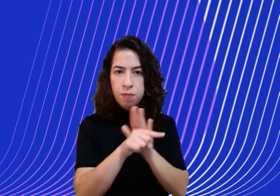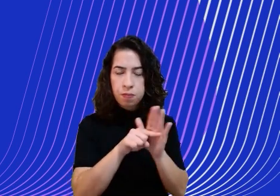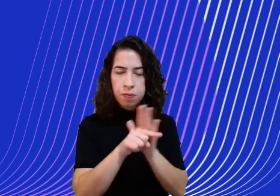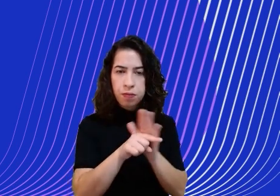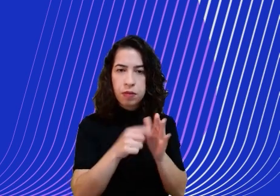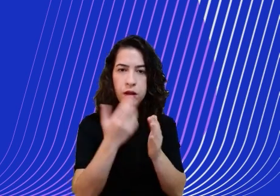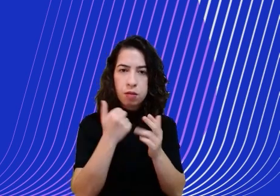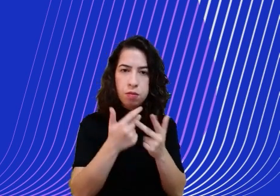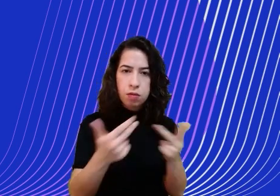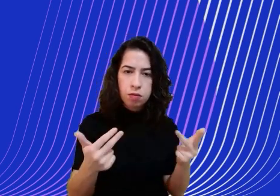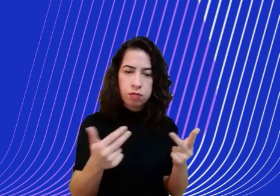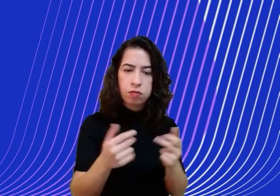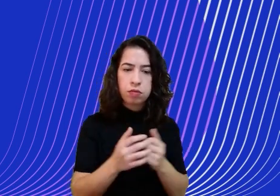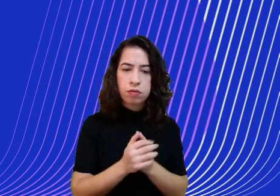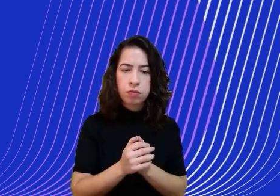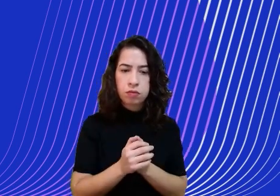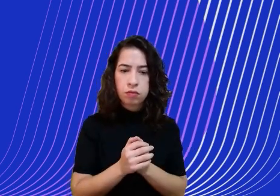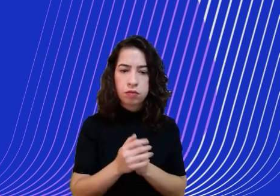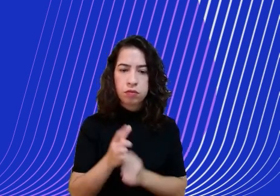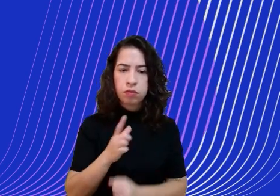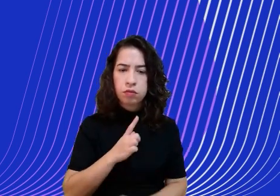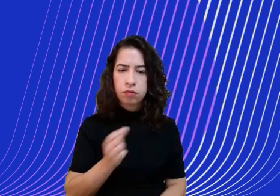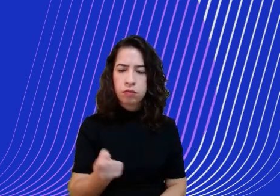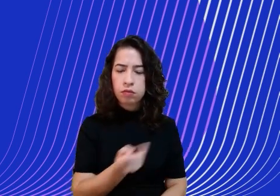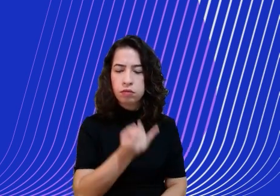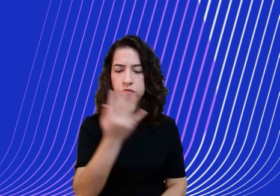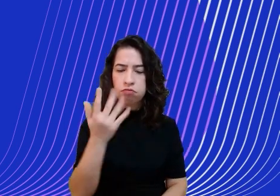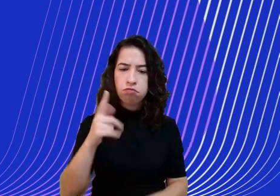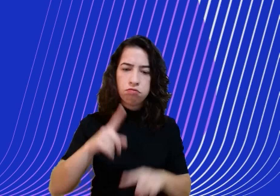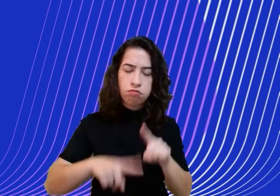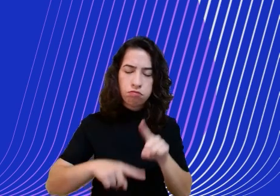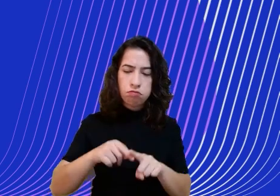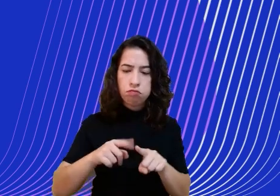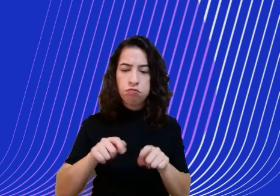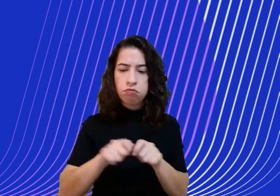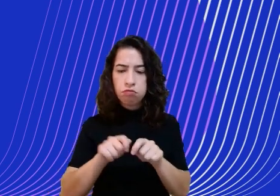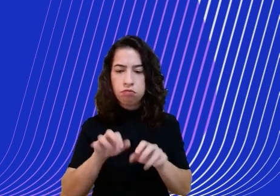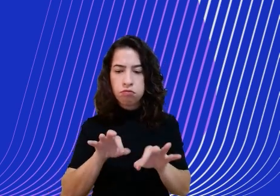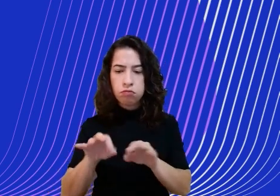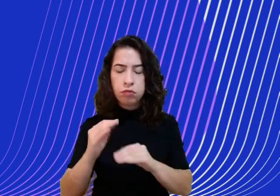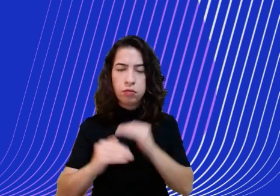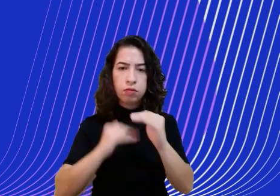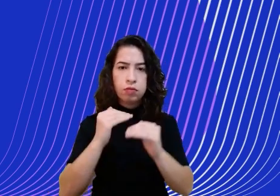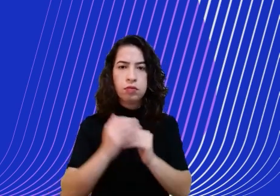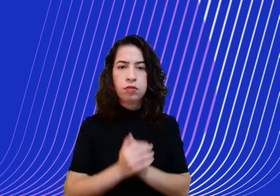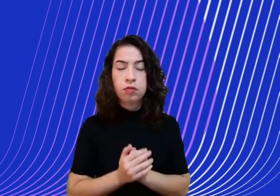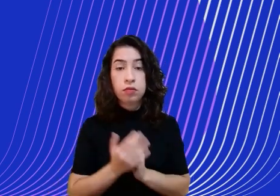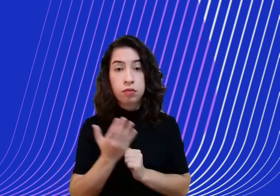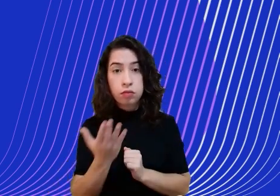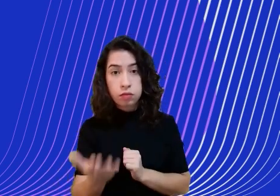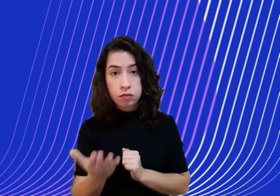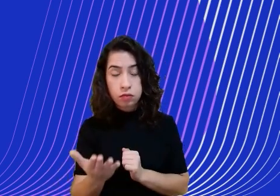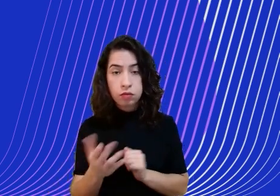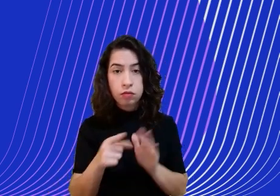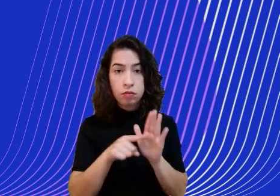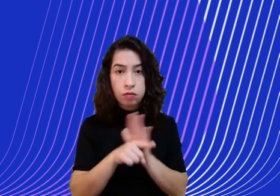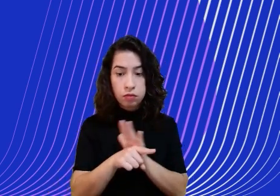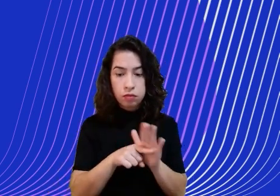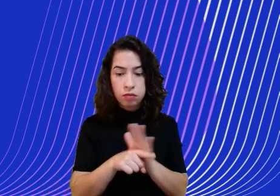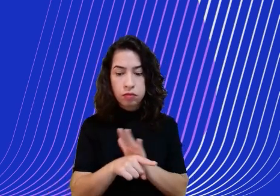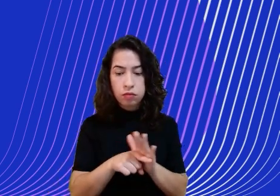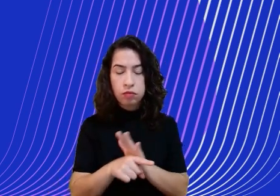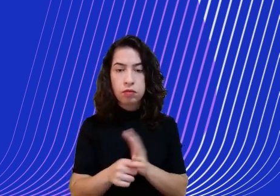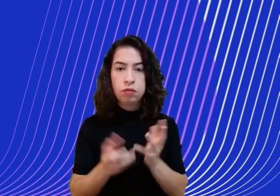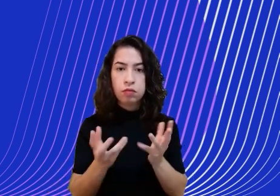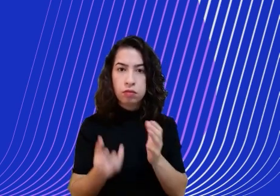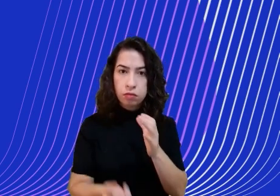with food with lignin base. So we have different products to be developed. So you that's from a startup or a researcher that you want to